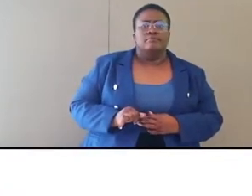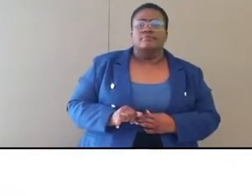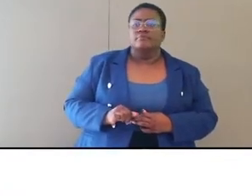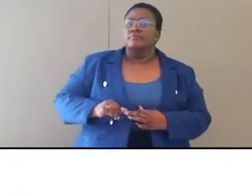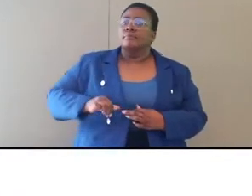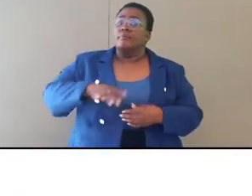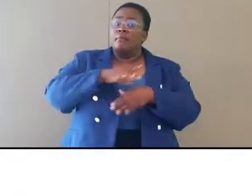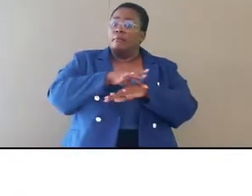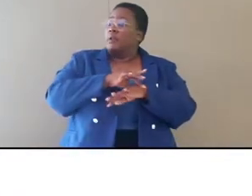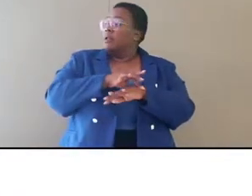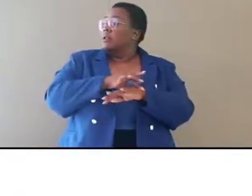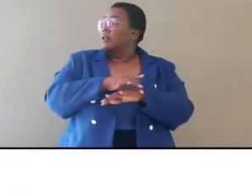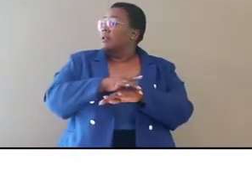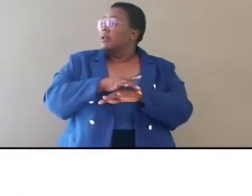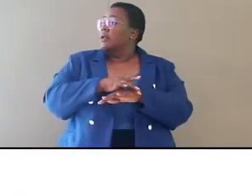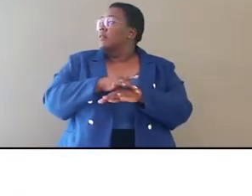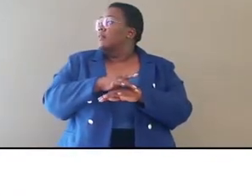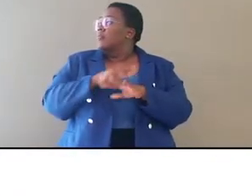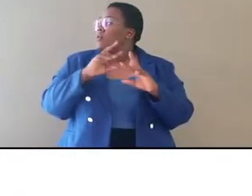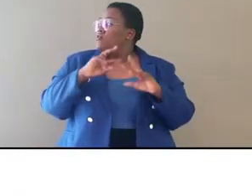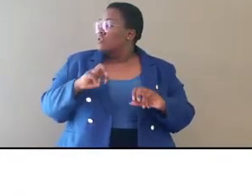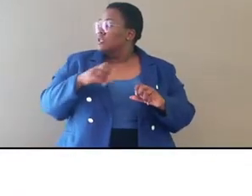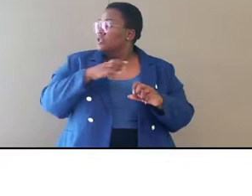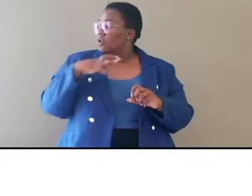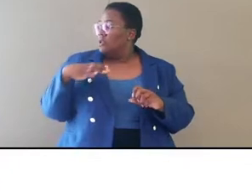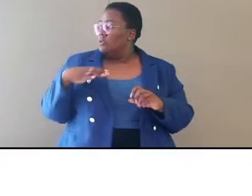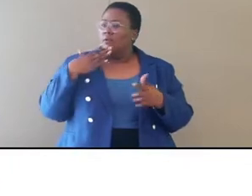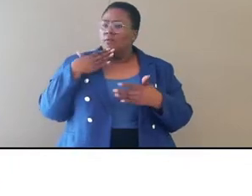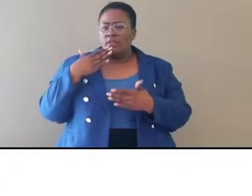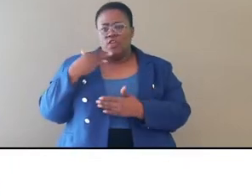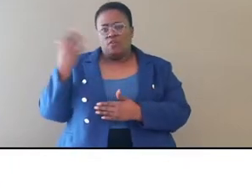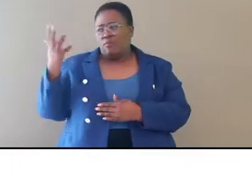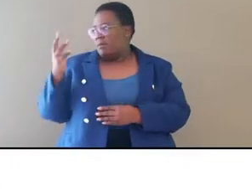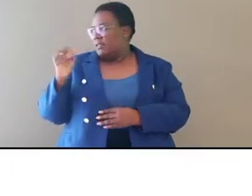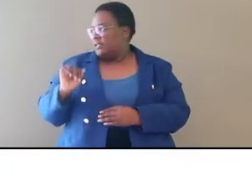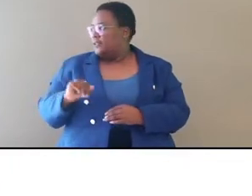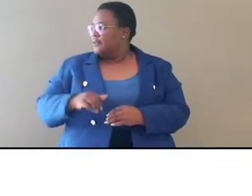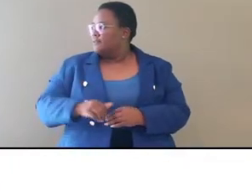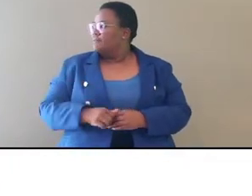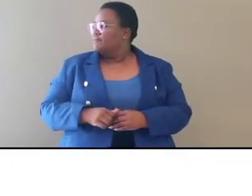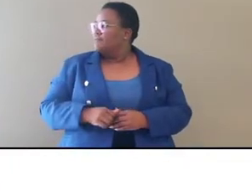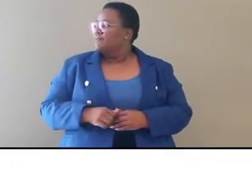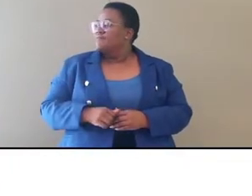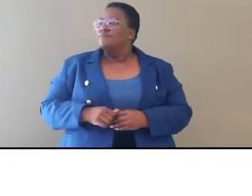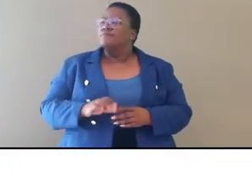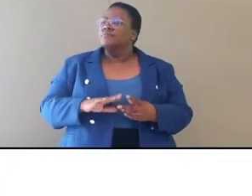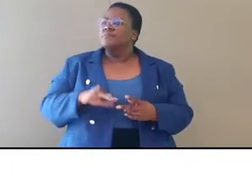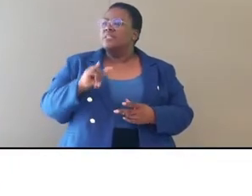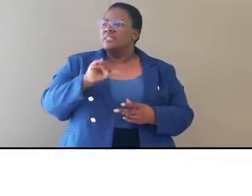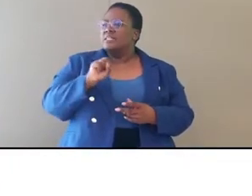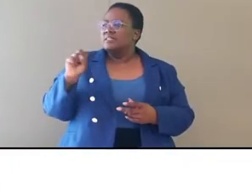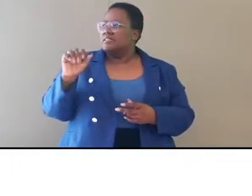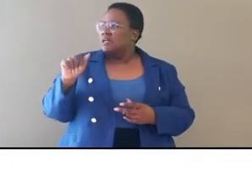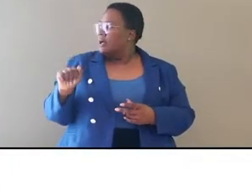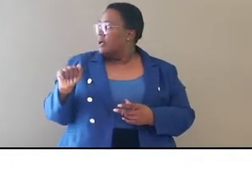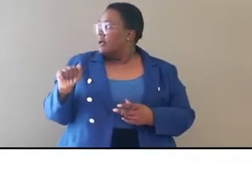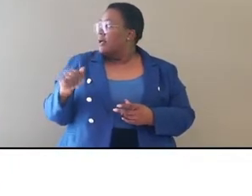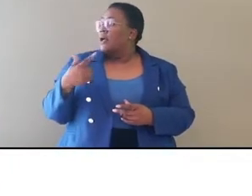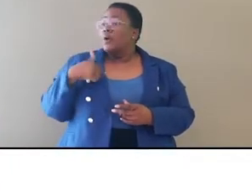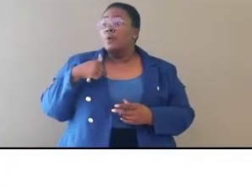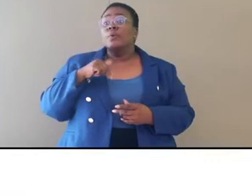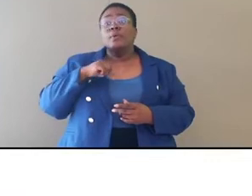Medical Research Council, thank you very much for the presentation. Representative from ISA, wow, we are